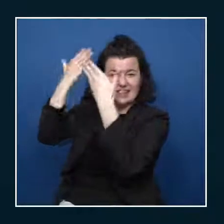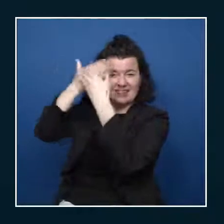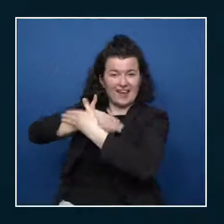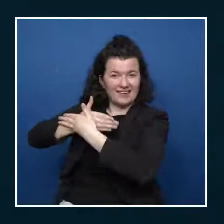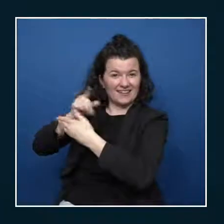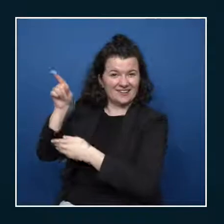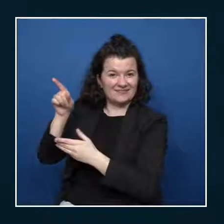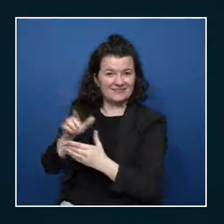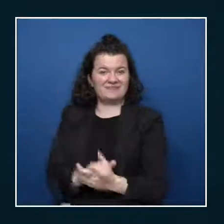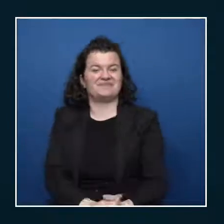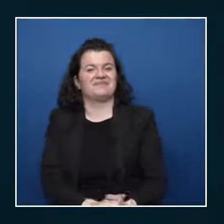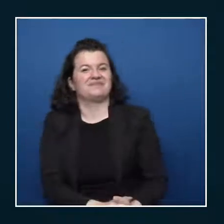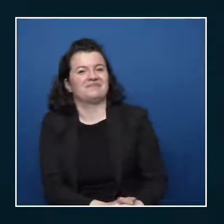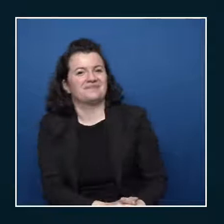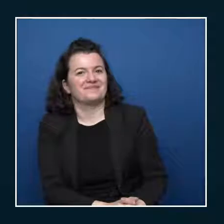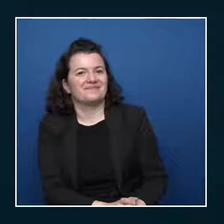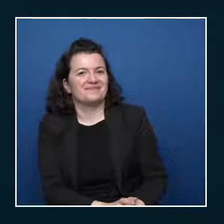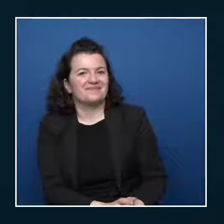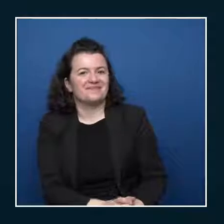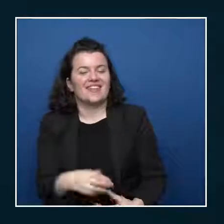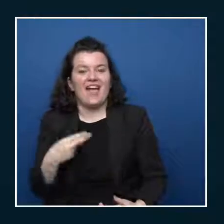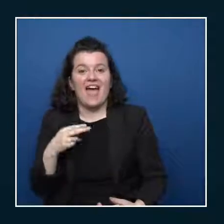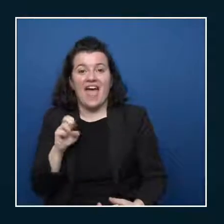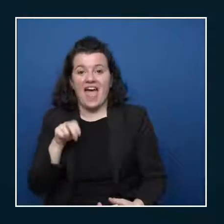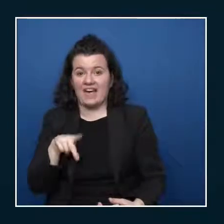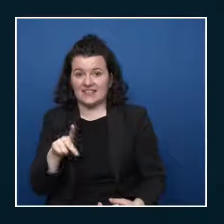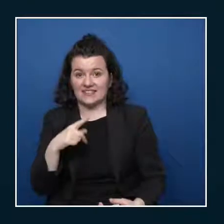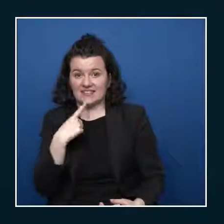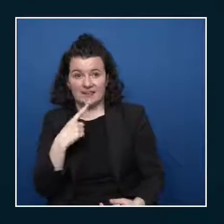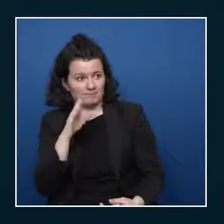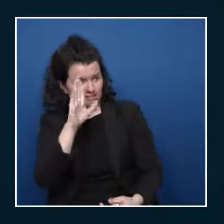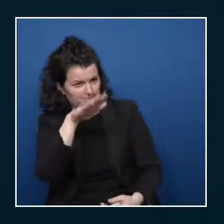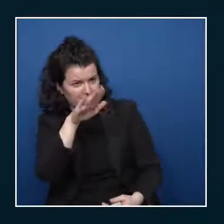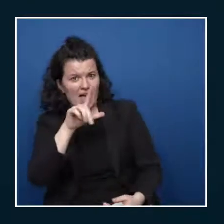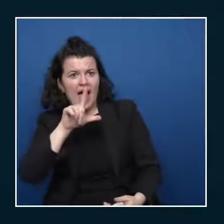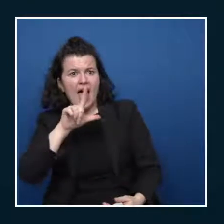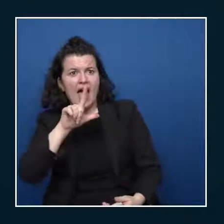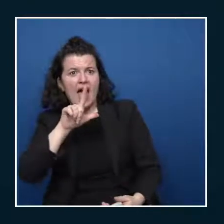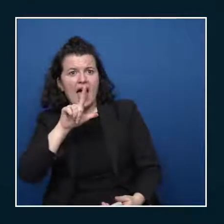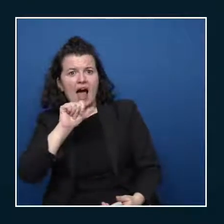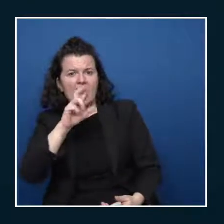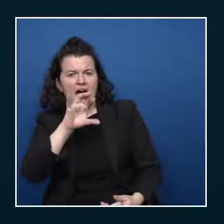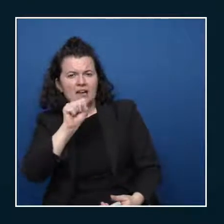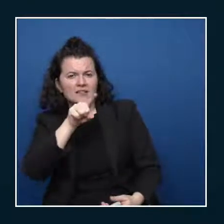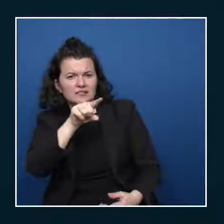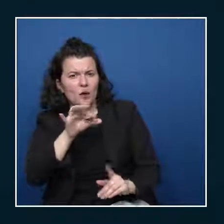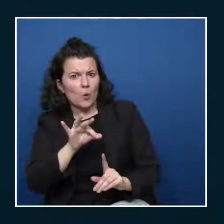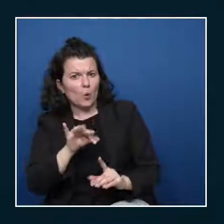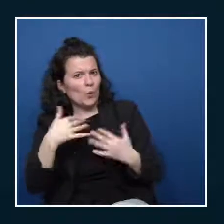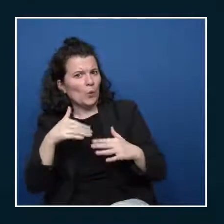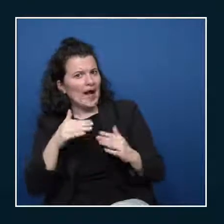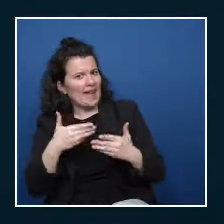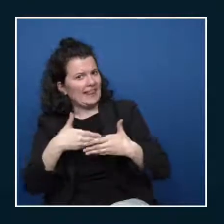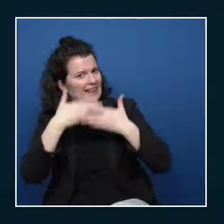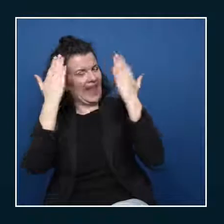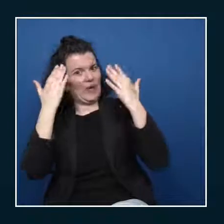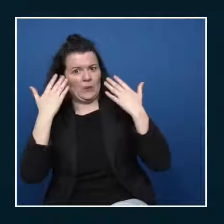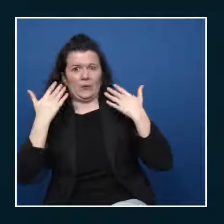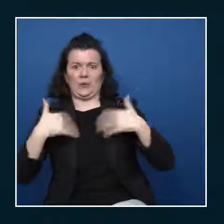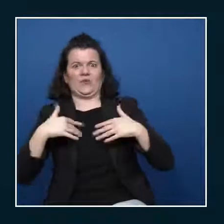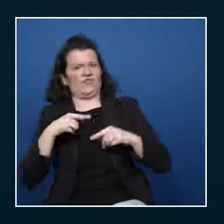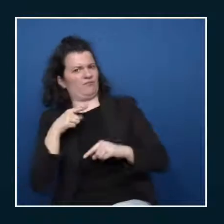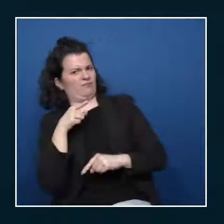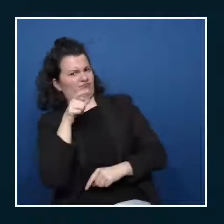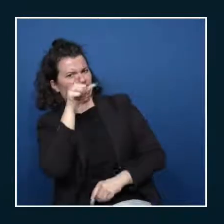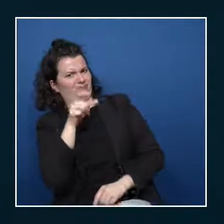That is good. And Yep. you told me on Twitter it is a very special day for you. Or you were lying on Twitter. That could Yes, also